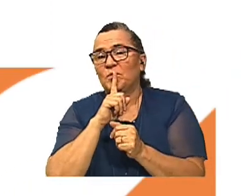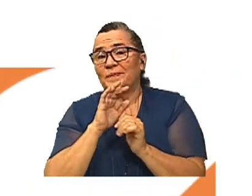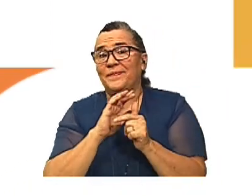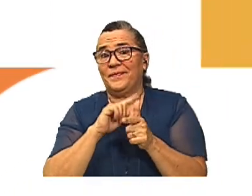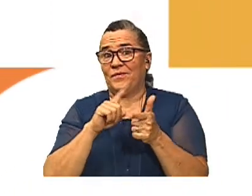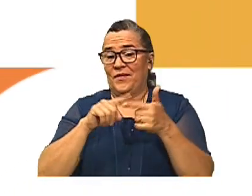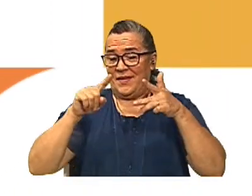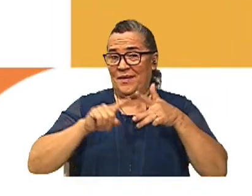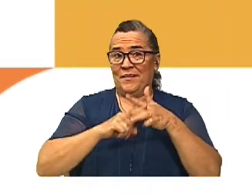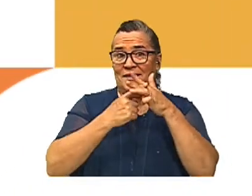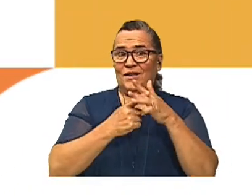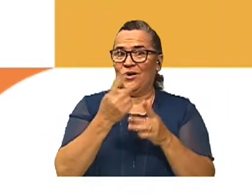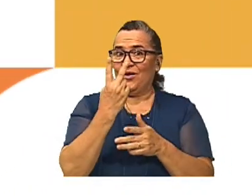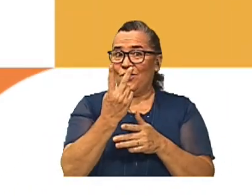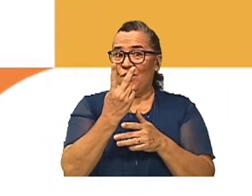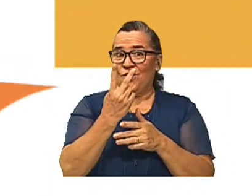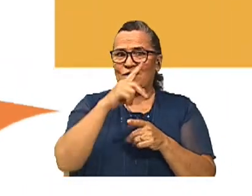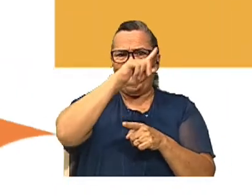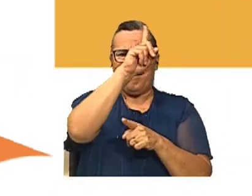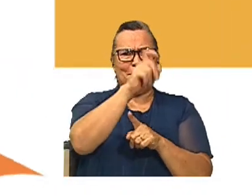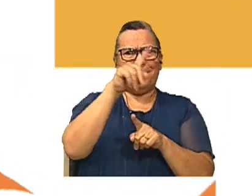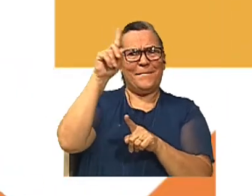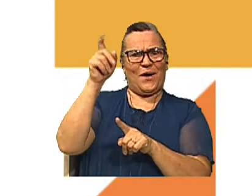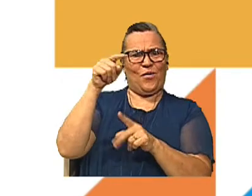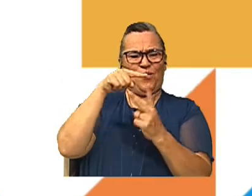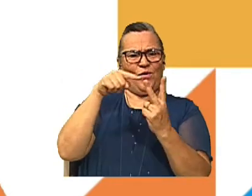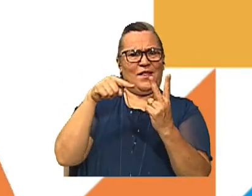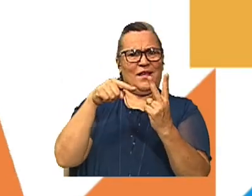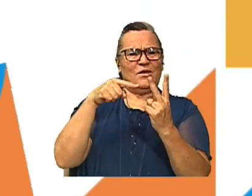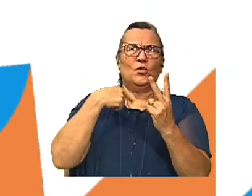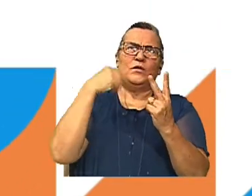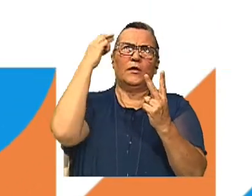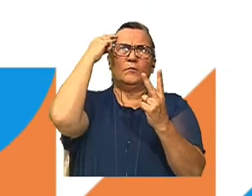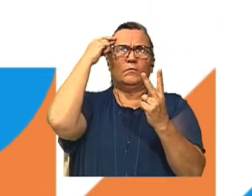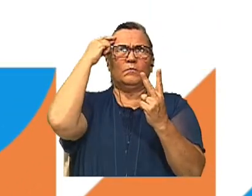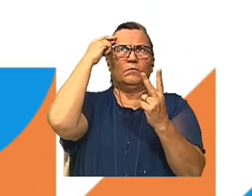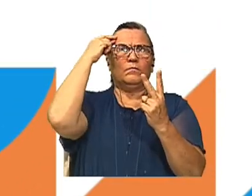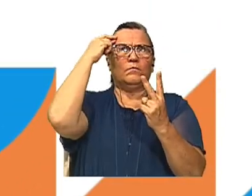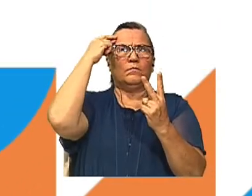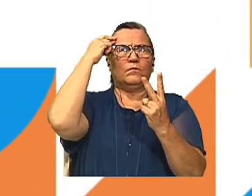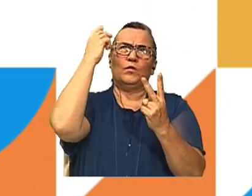Let's start with two important questions that you have to answer yourselves in your class.